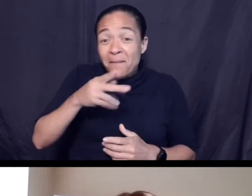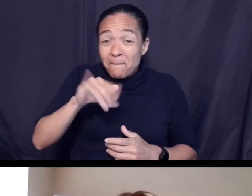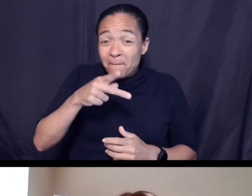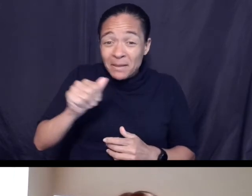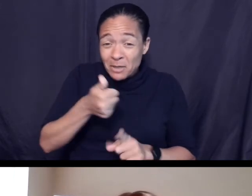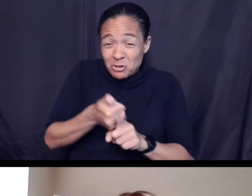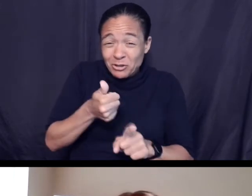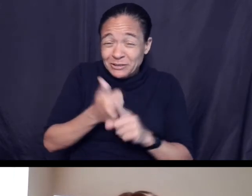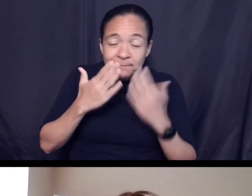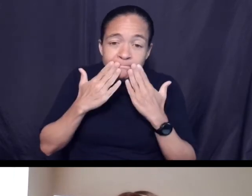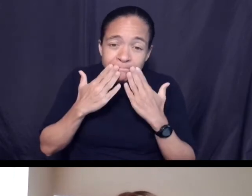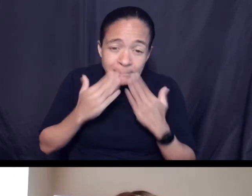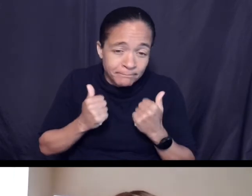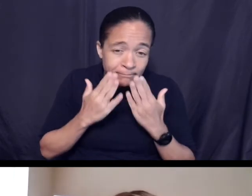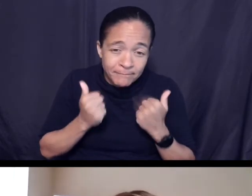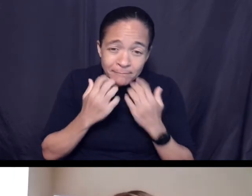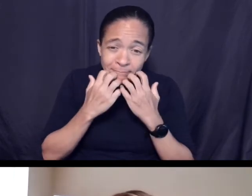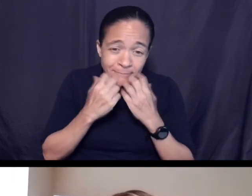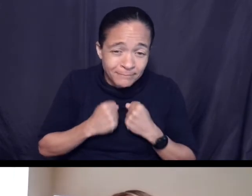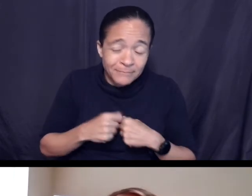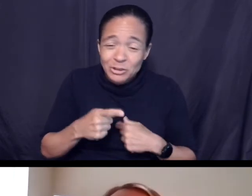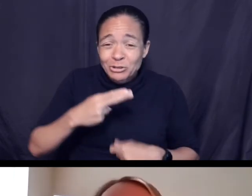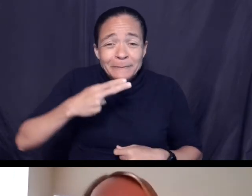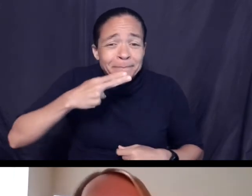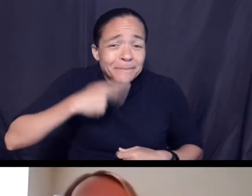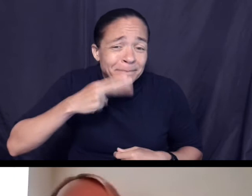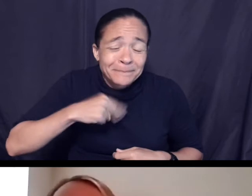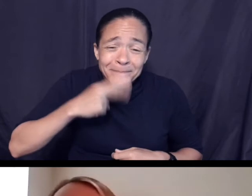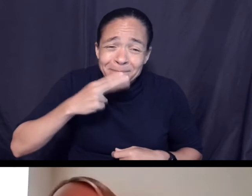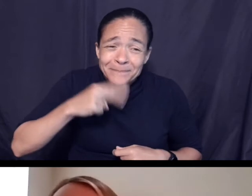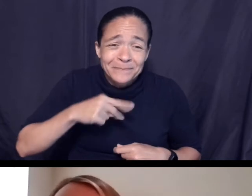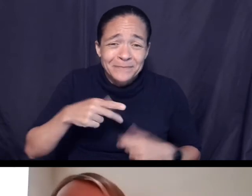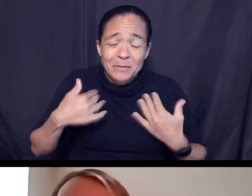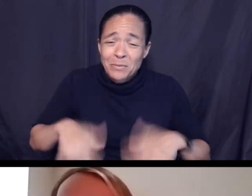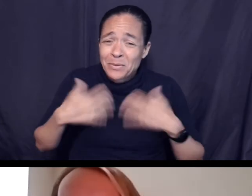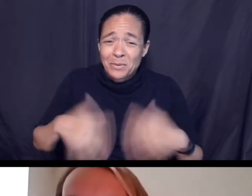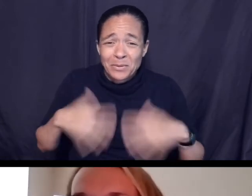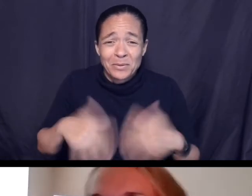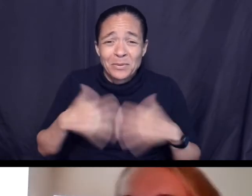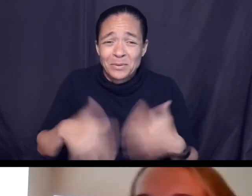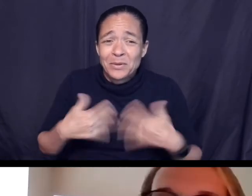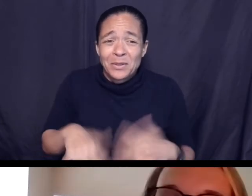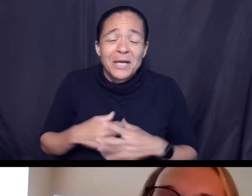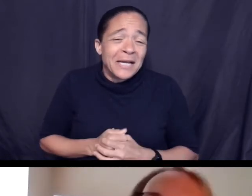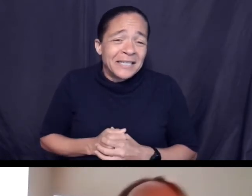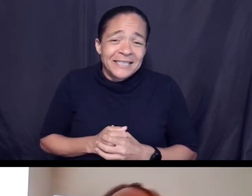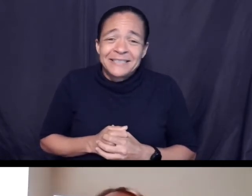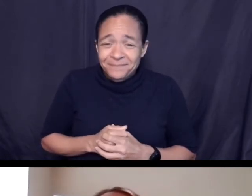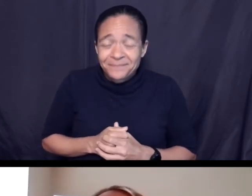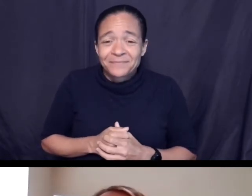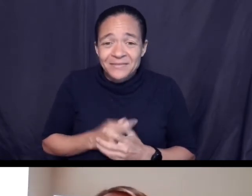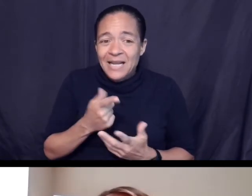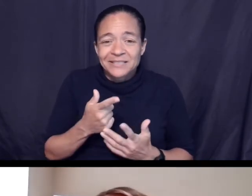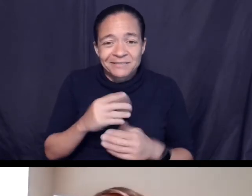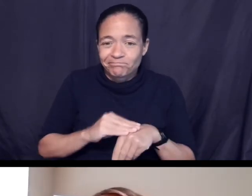has incurable cuteness. It's pretty severe, the cuteness that that she